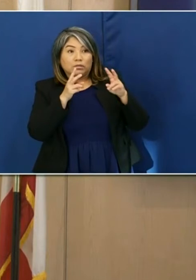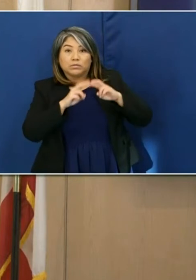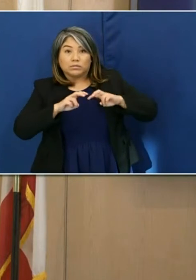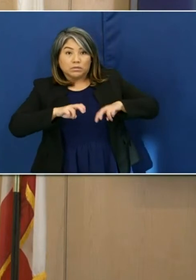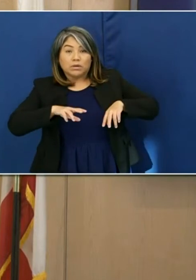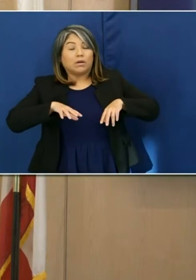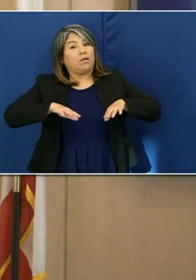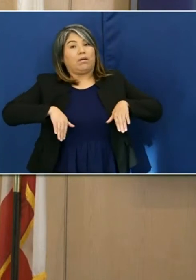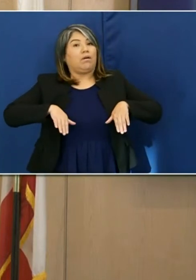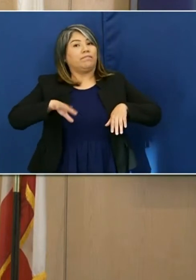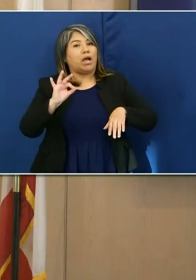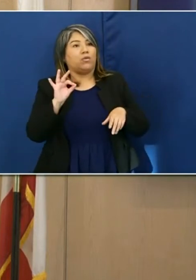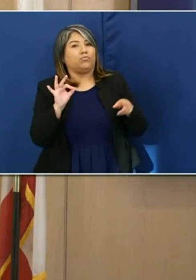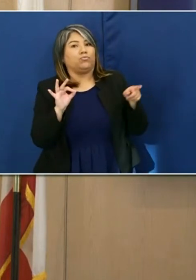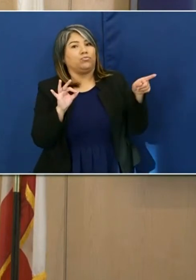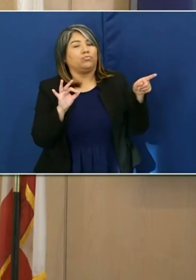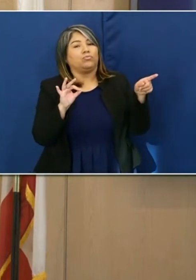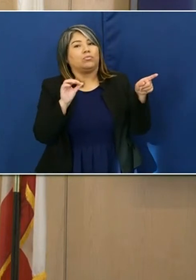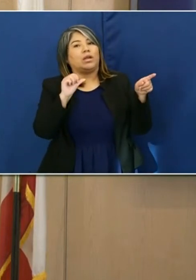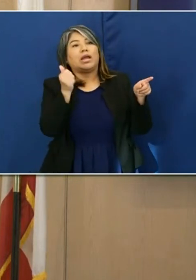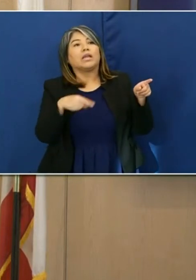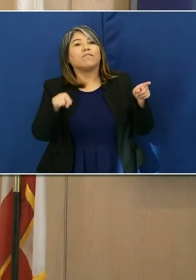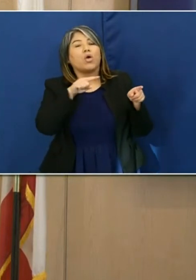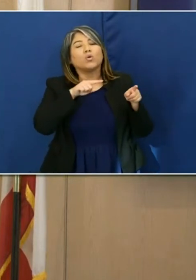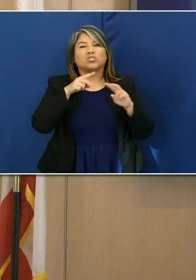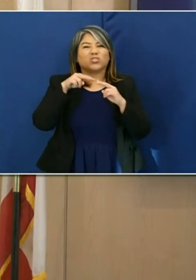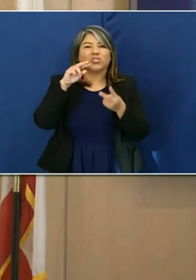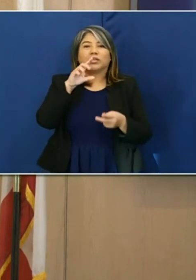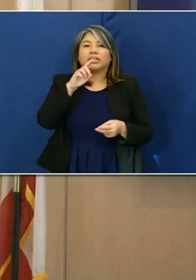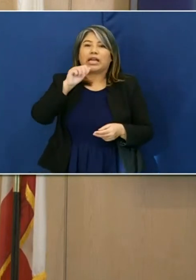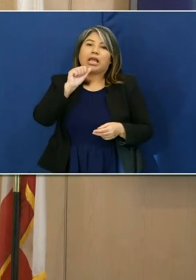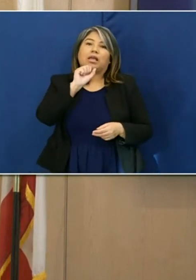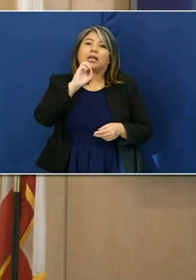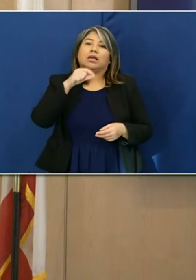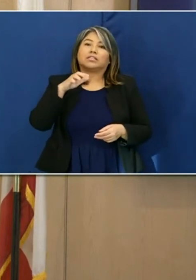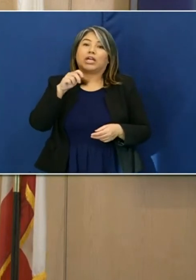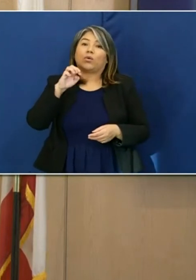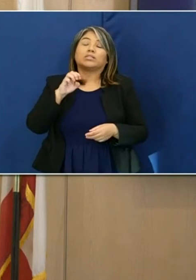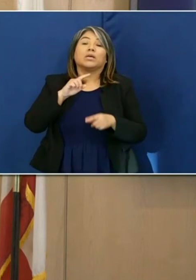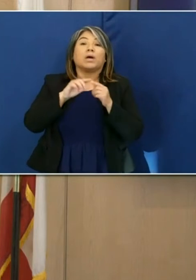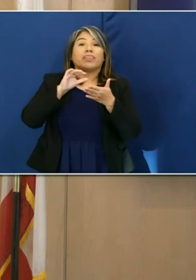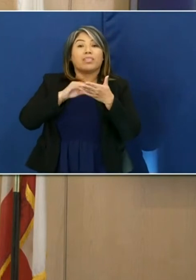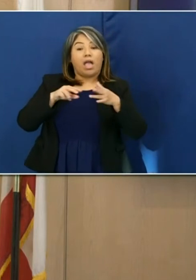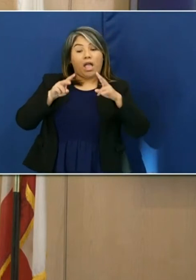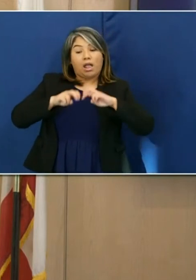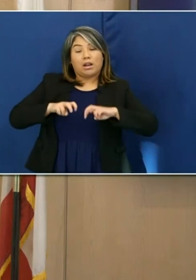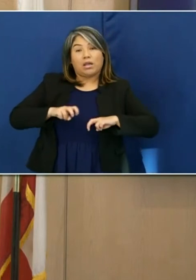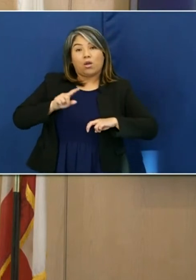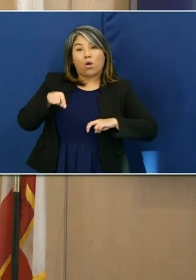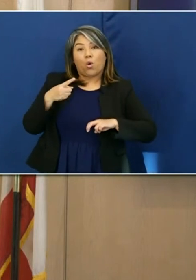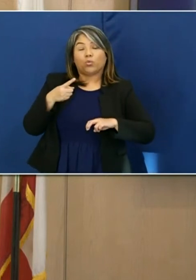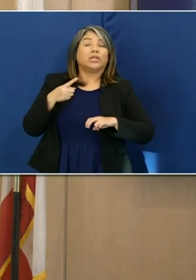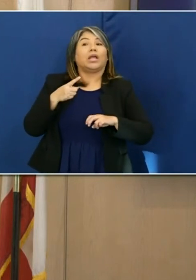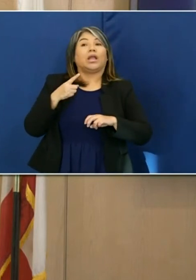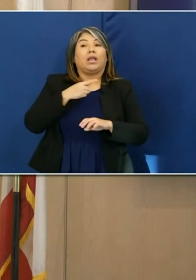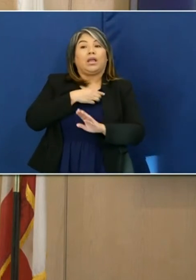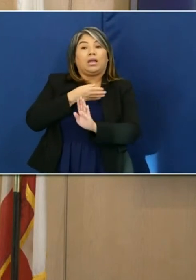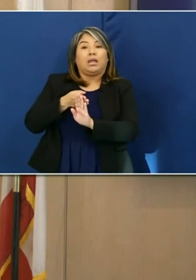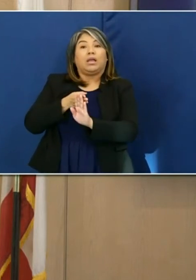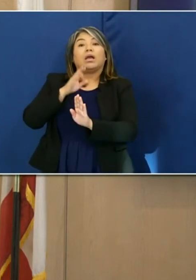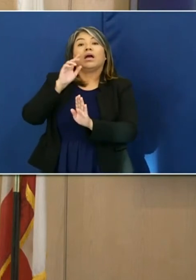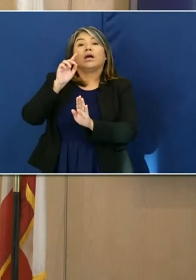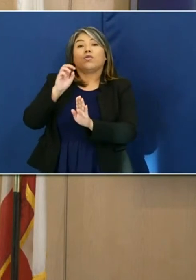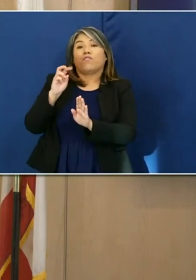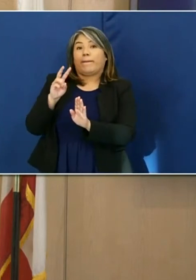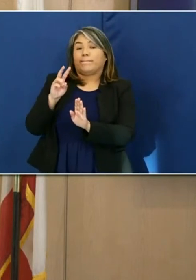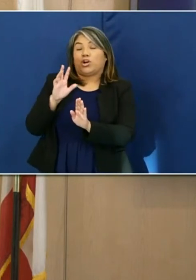detected this particular variant in any of those sequencing. However, that sequencing only runs up to the month of November, so